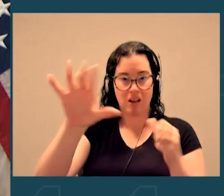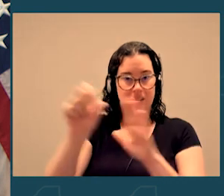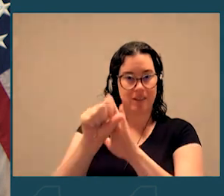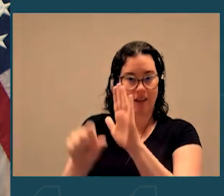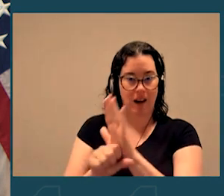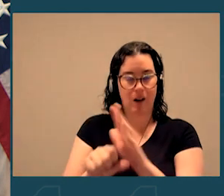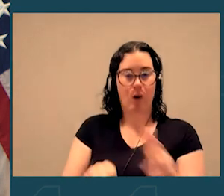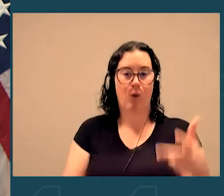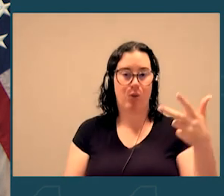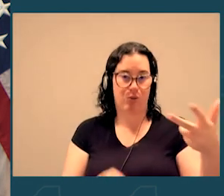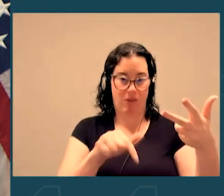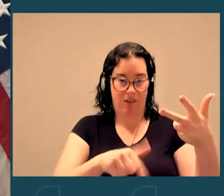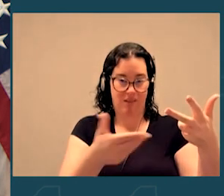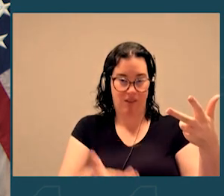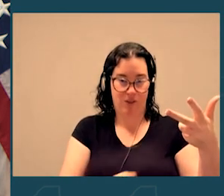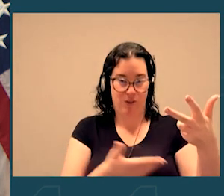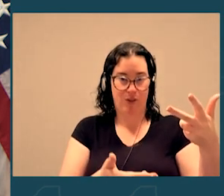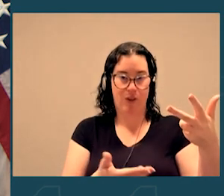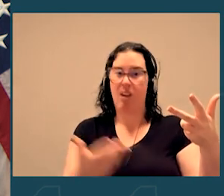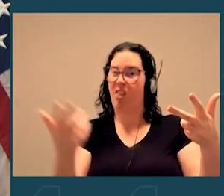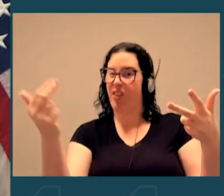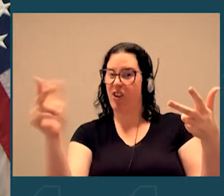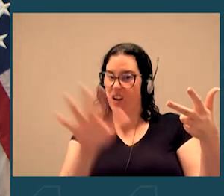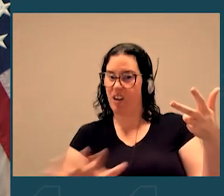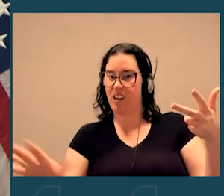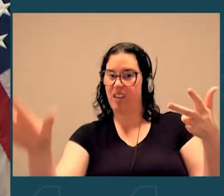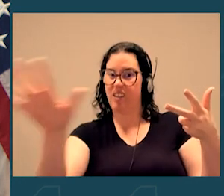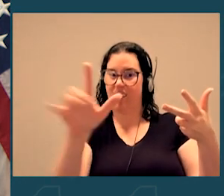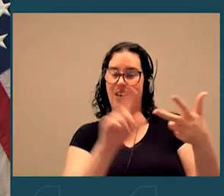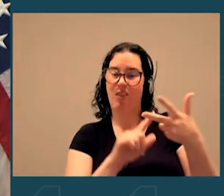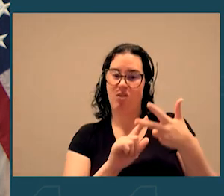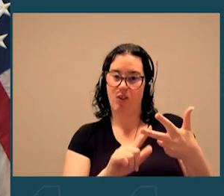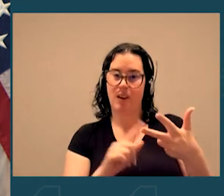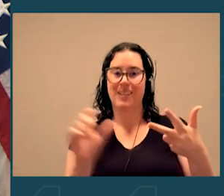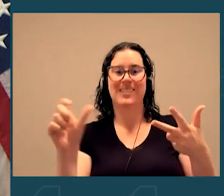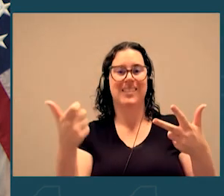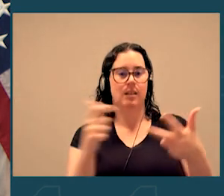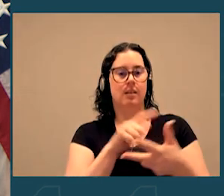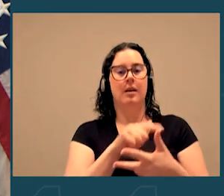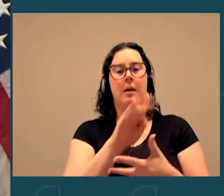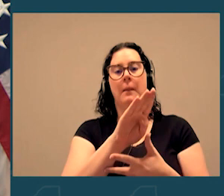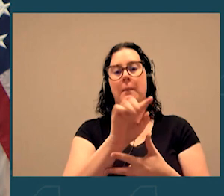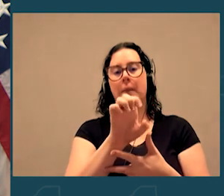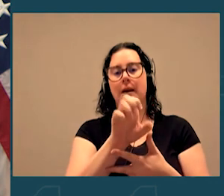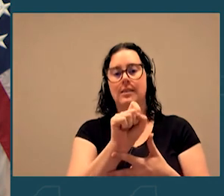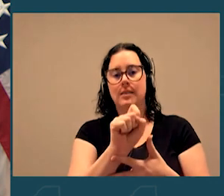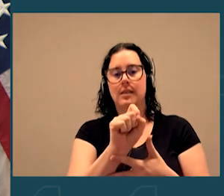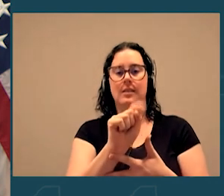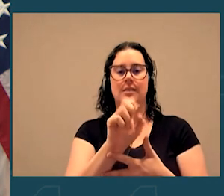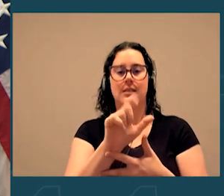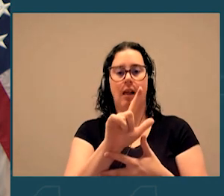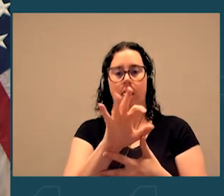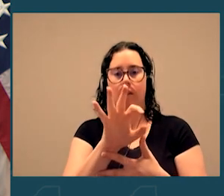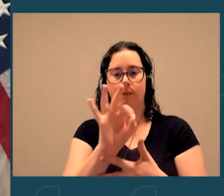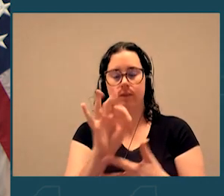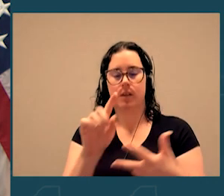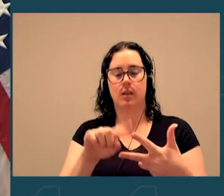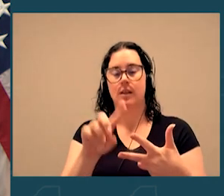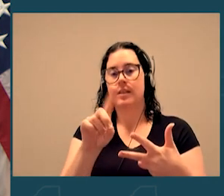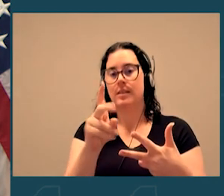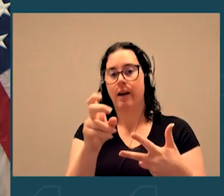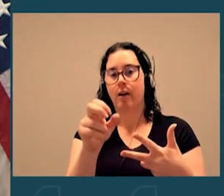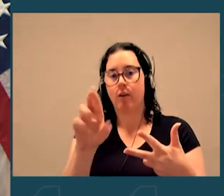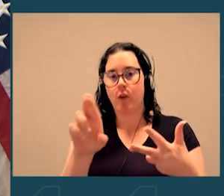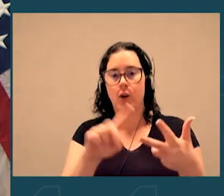3 out of 13 across the state. Best Self, Endeavor, Spectrum, I want to applaud them. Please stand up because they're doing